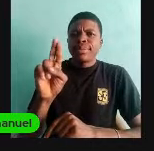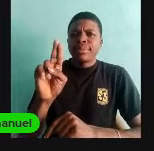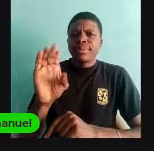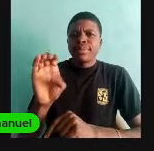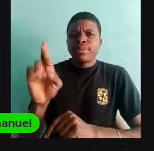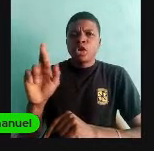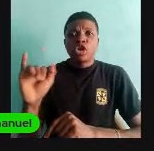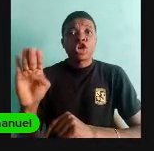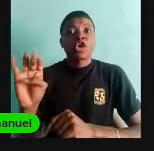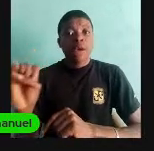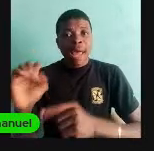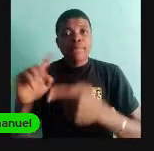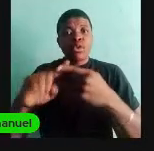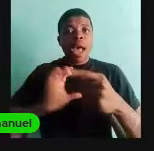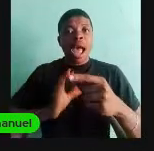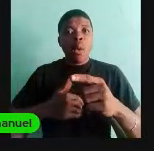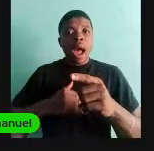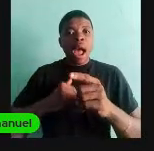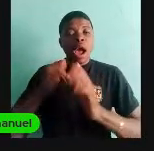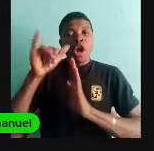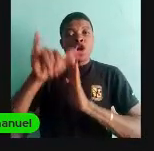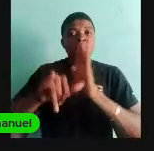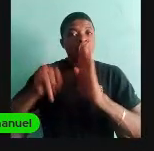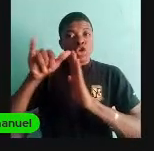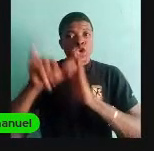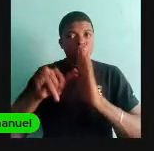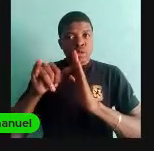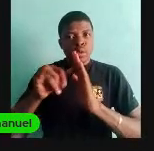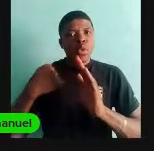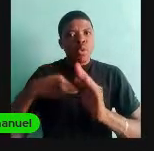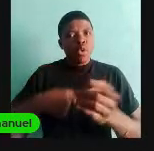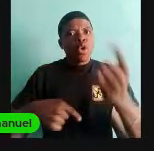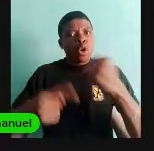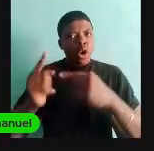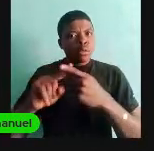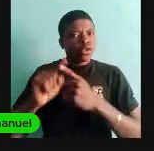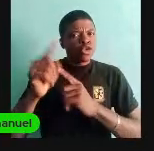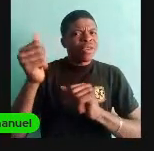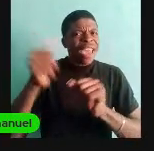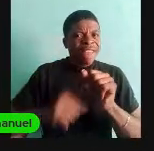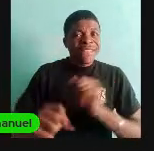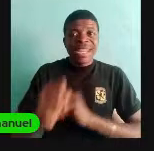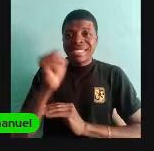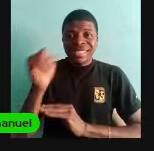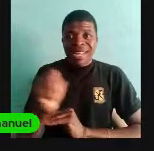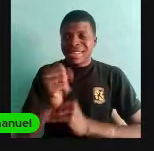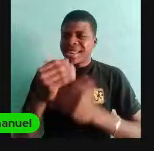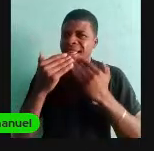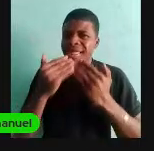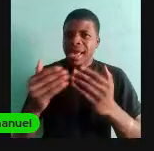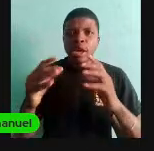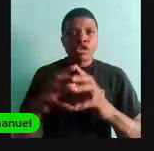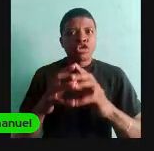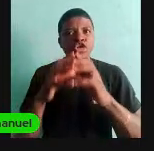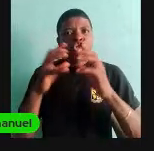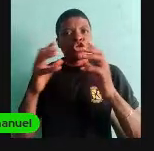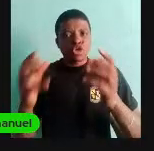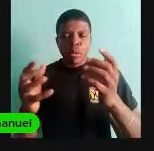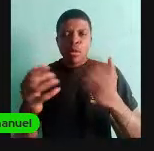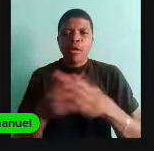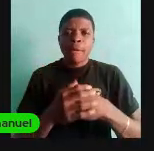every Saturday. So thank you so much. And my name is Varashi Shakunwa. And